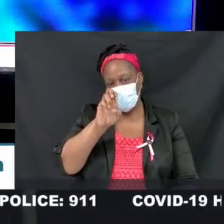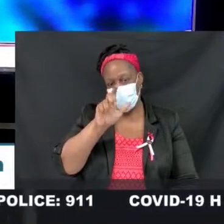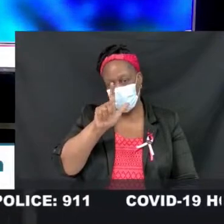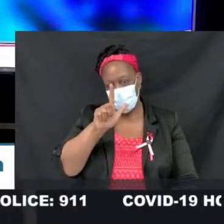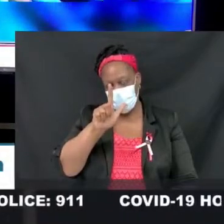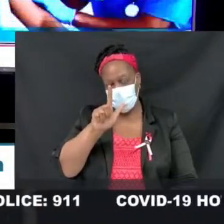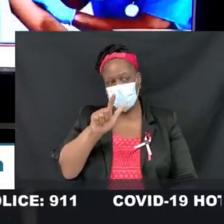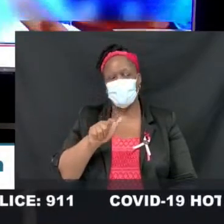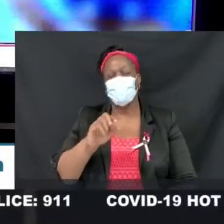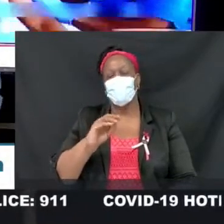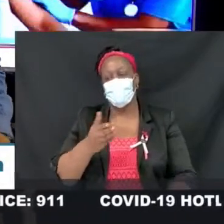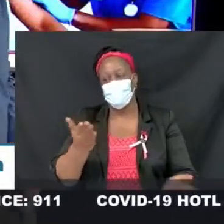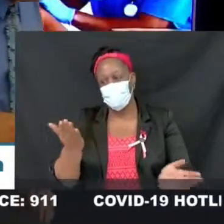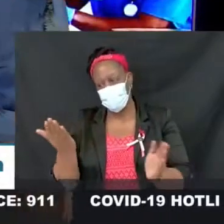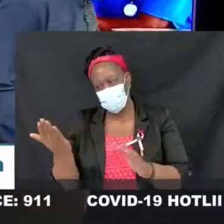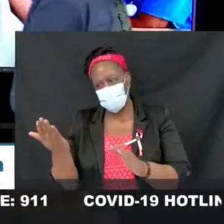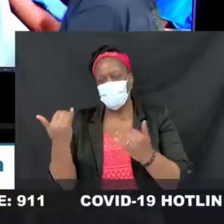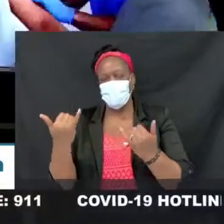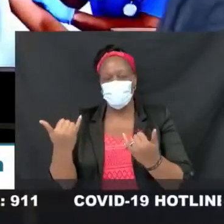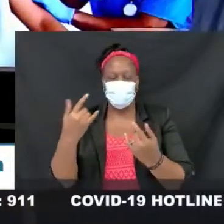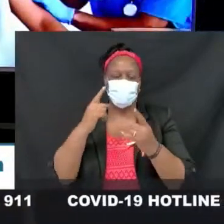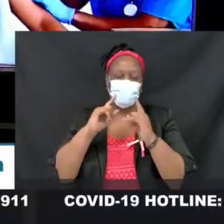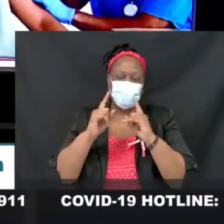us his presentation.